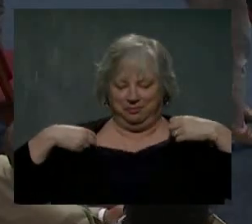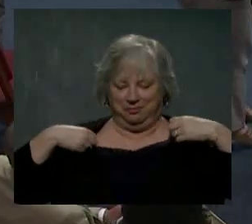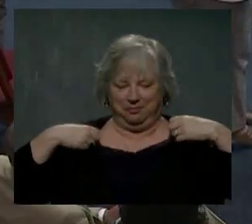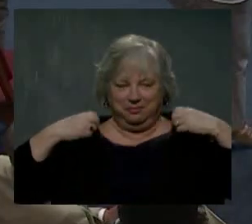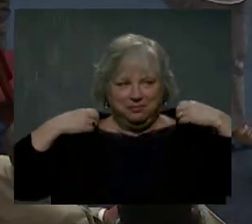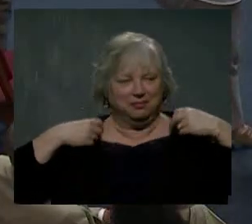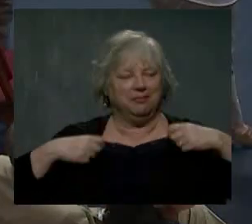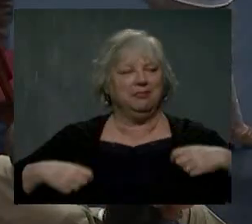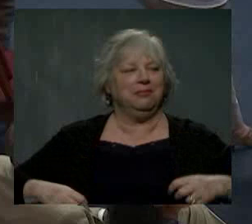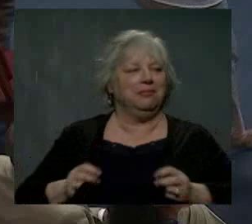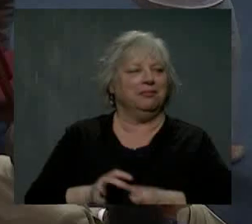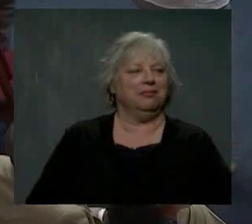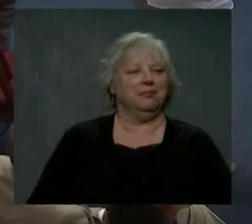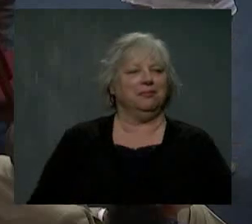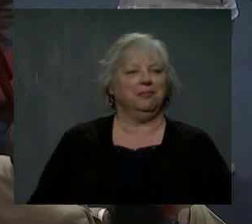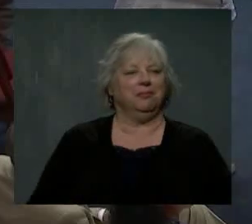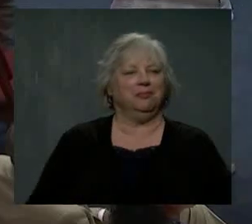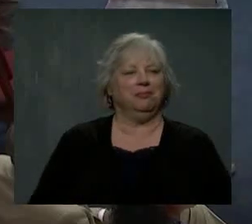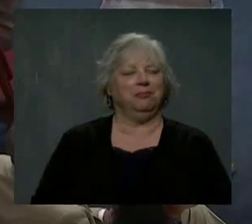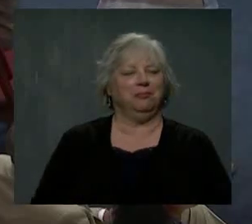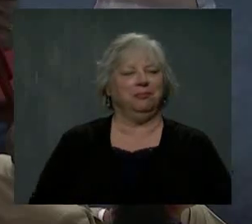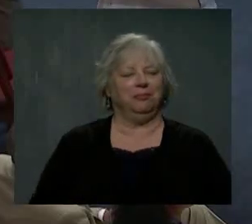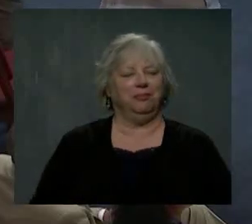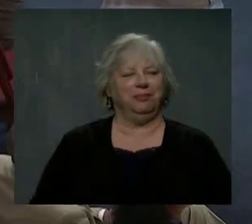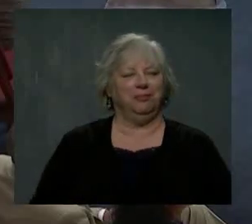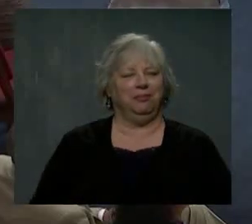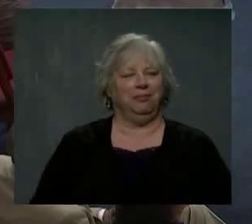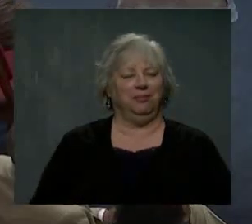Bruce, will you come down for a photo?